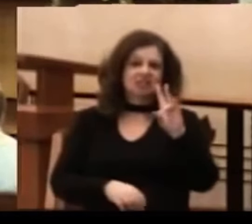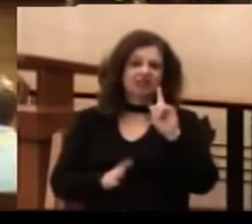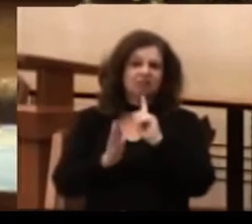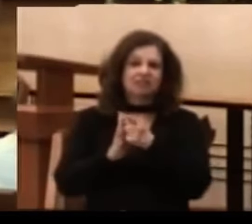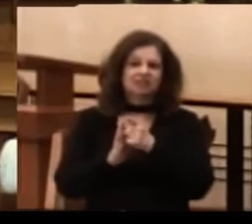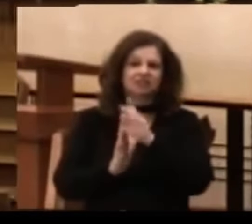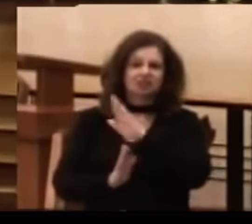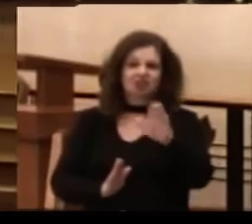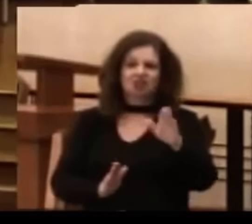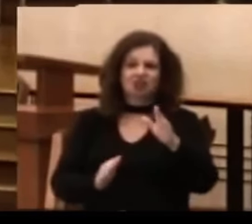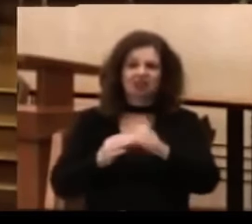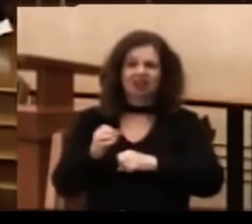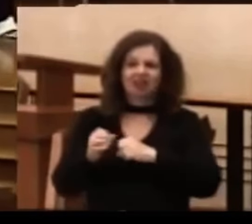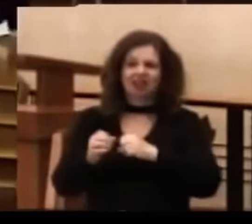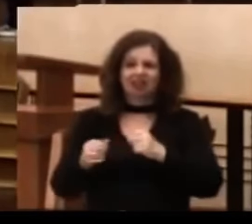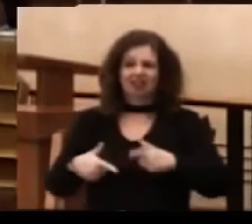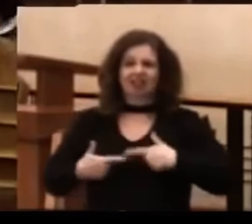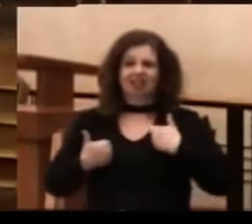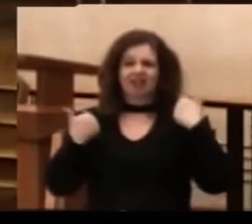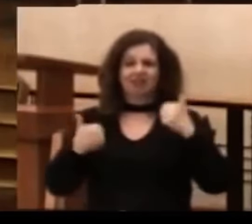back. Well,